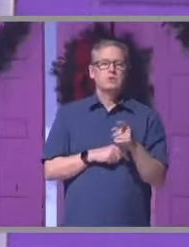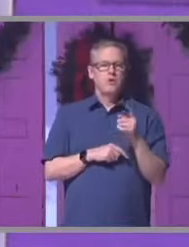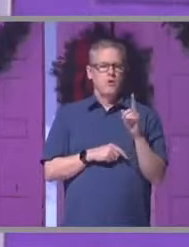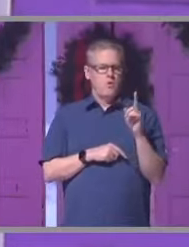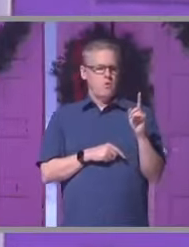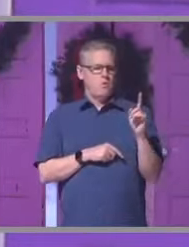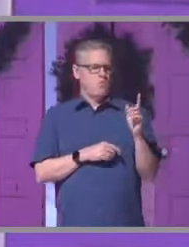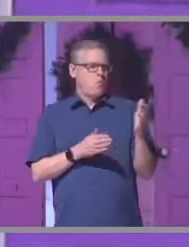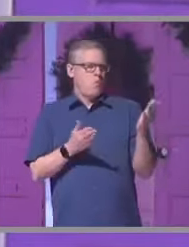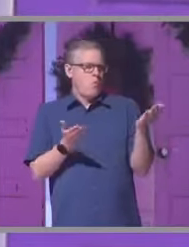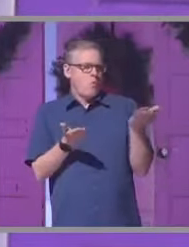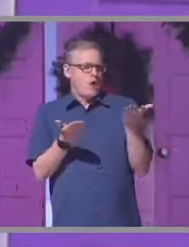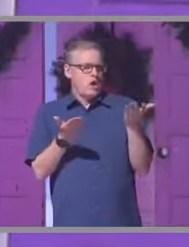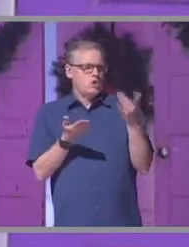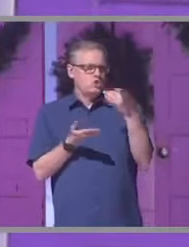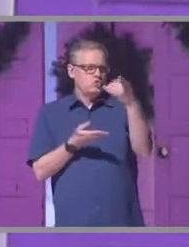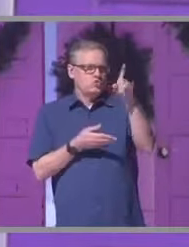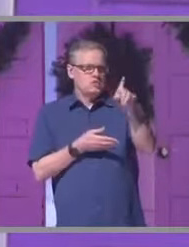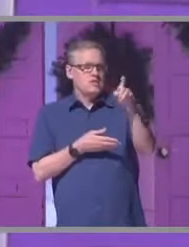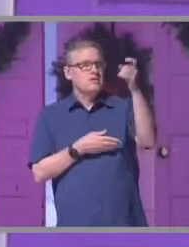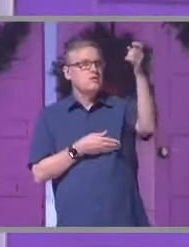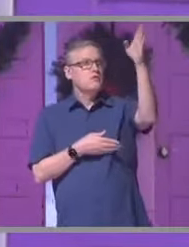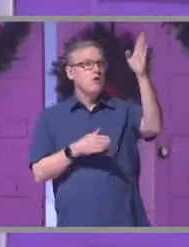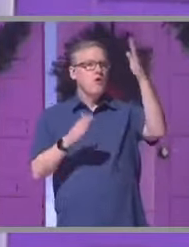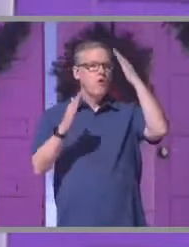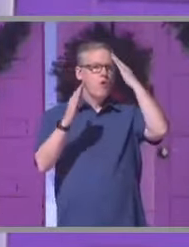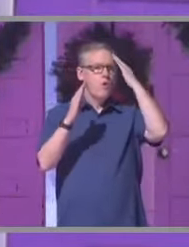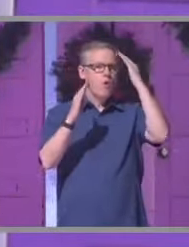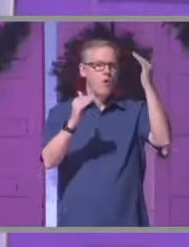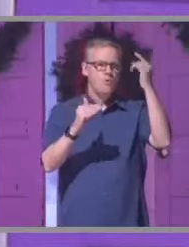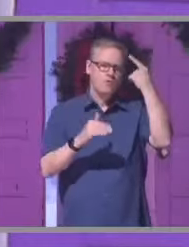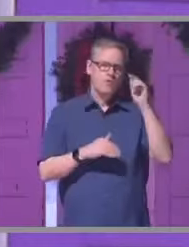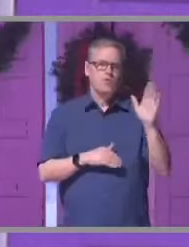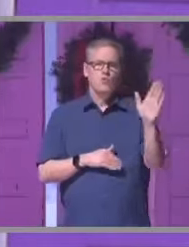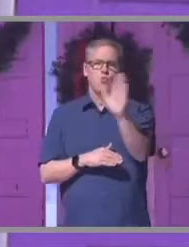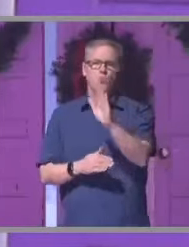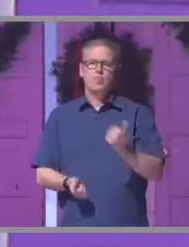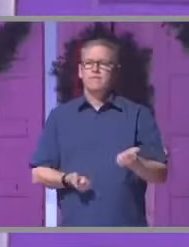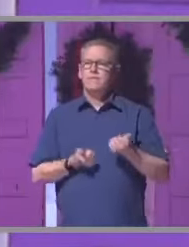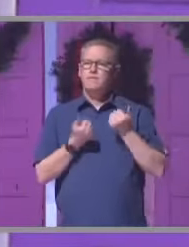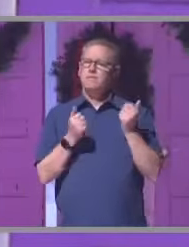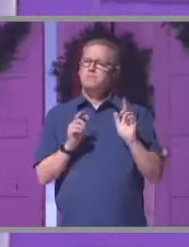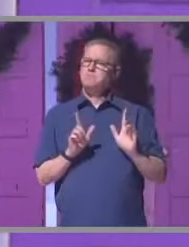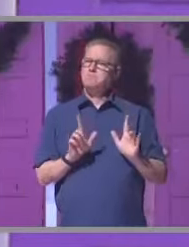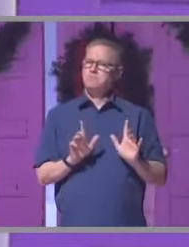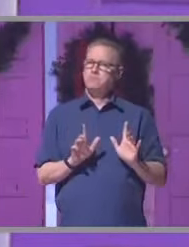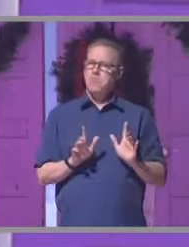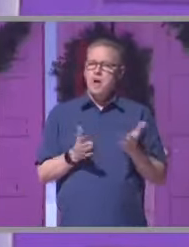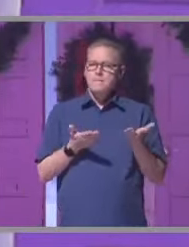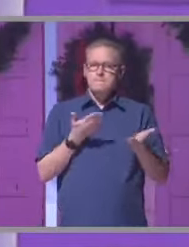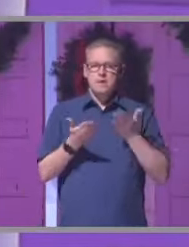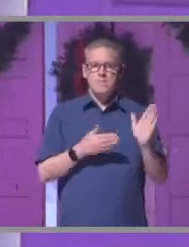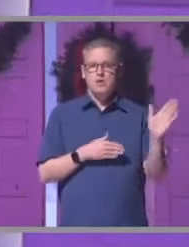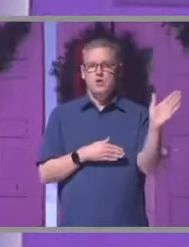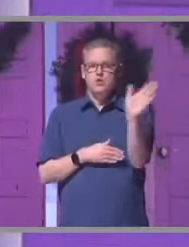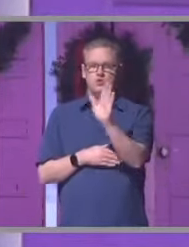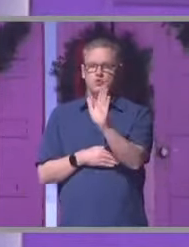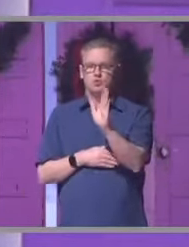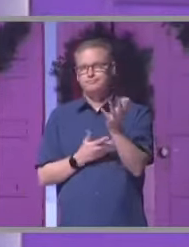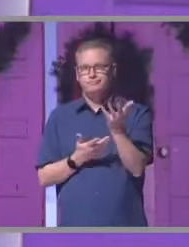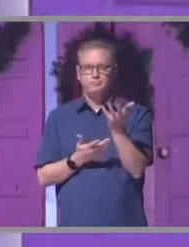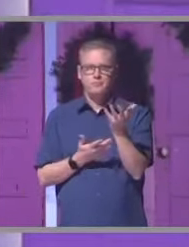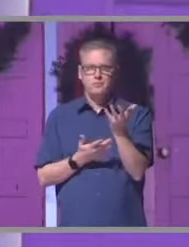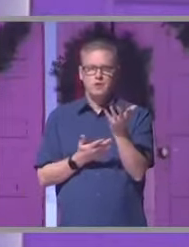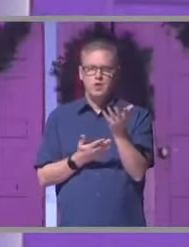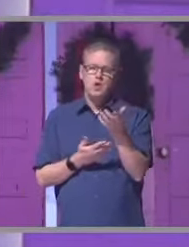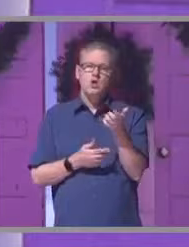you in need of God's hope for your life? Or maybe you